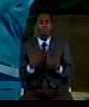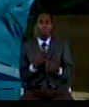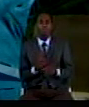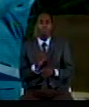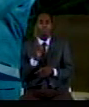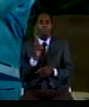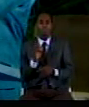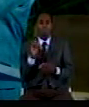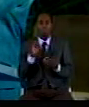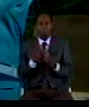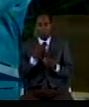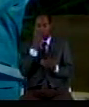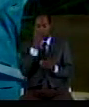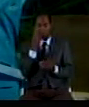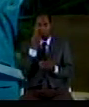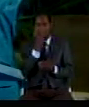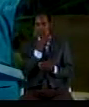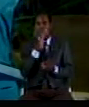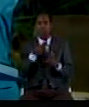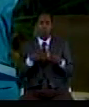More blind eyes we open tonight.